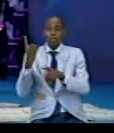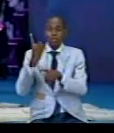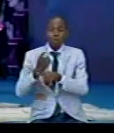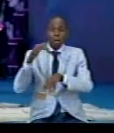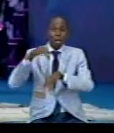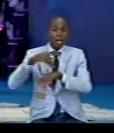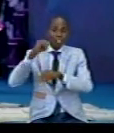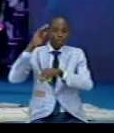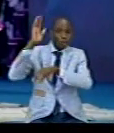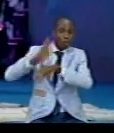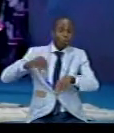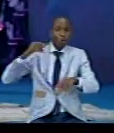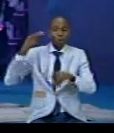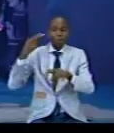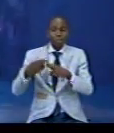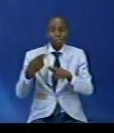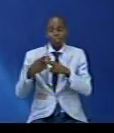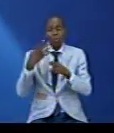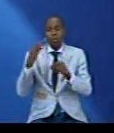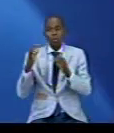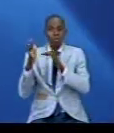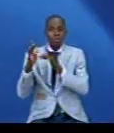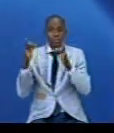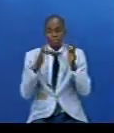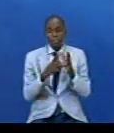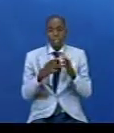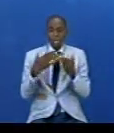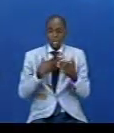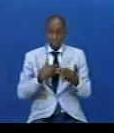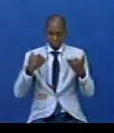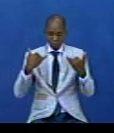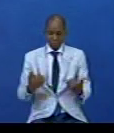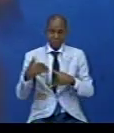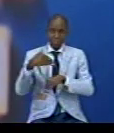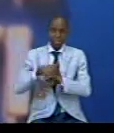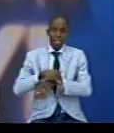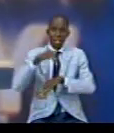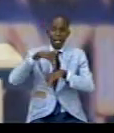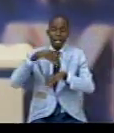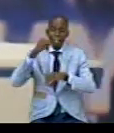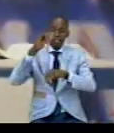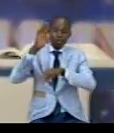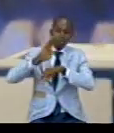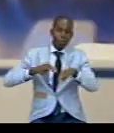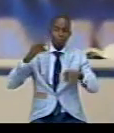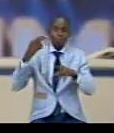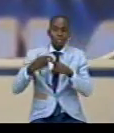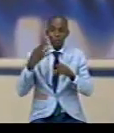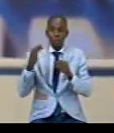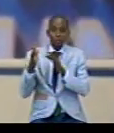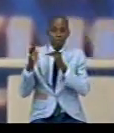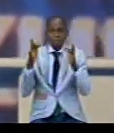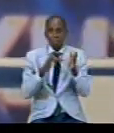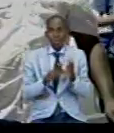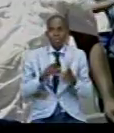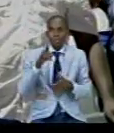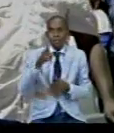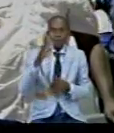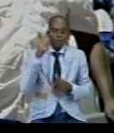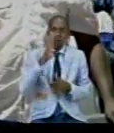name of Jesus. And tonight, at the mention of the name of Jesus, you'll be healed.